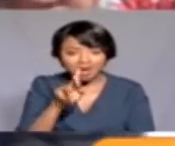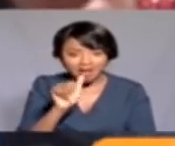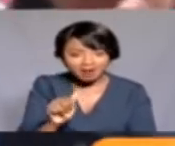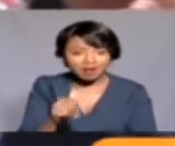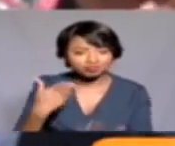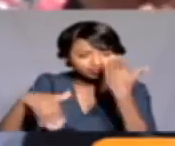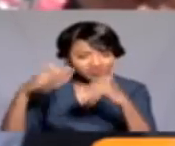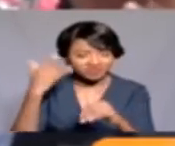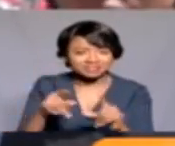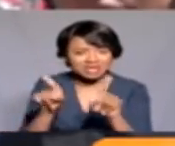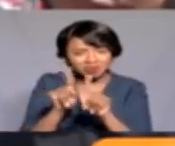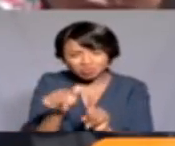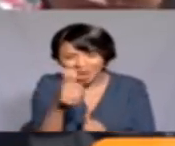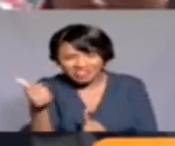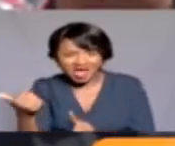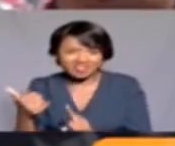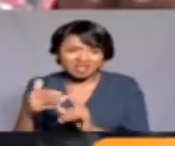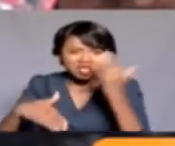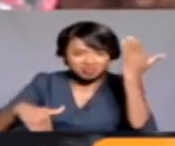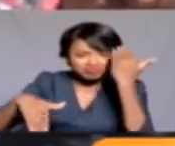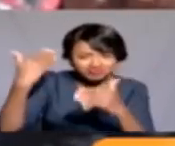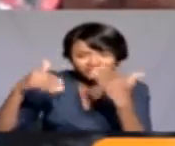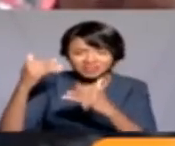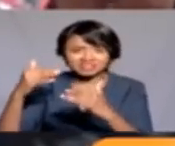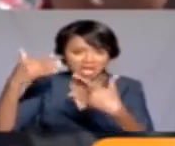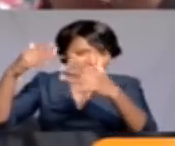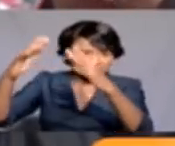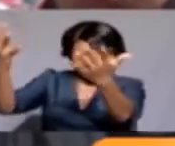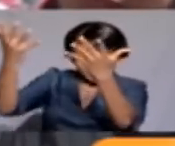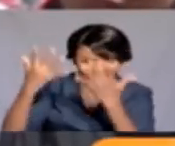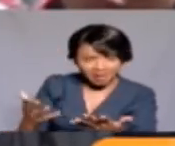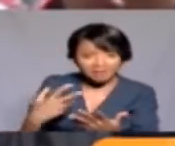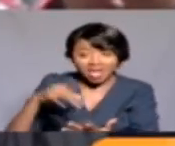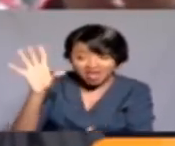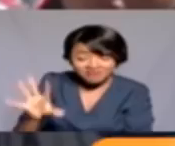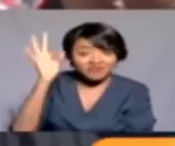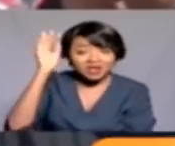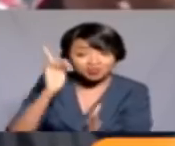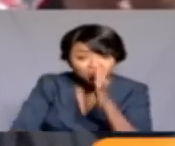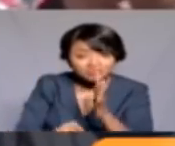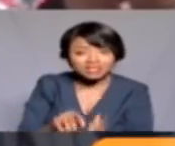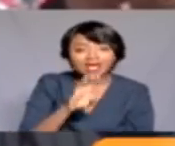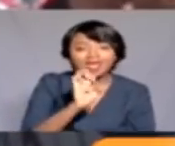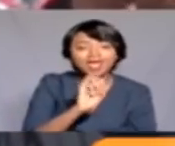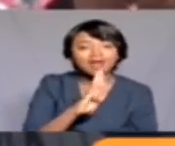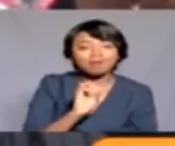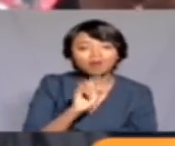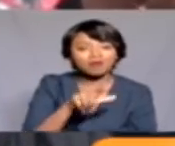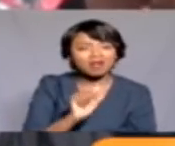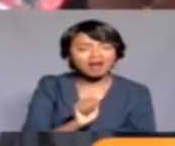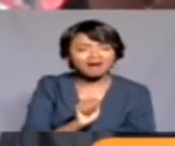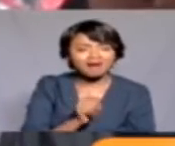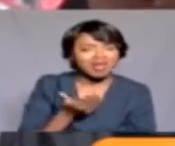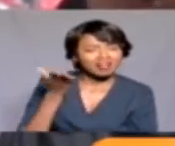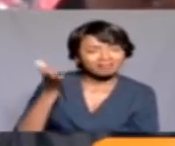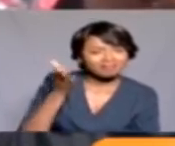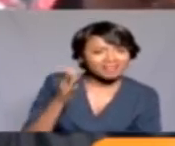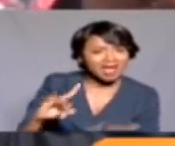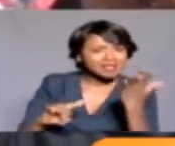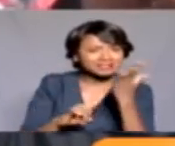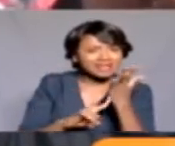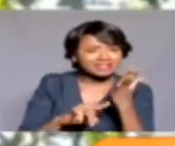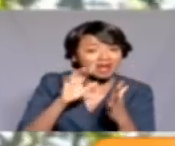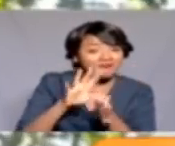overseas indeed detected a virus called Ebola virus from Taita, and it was detected from a